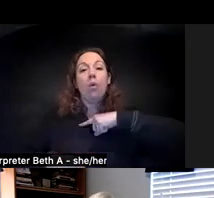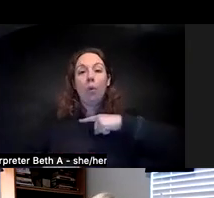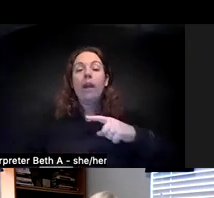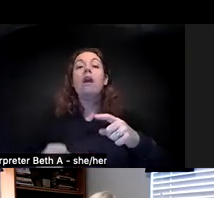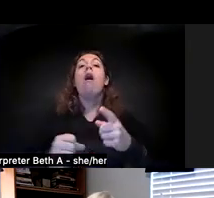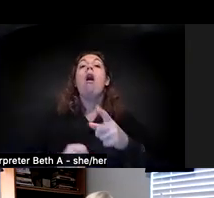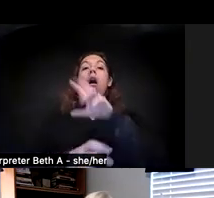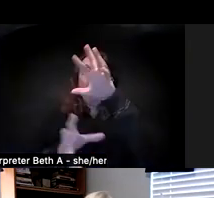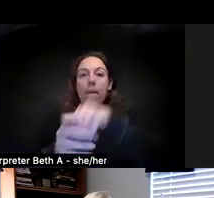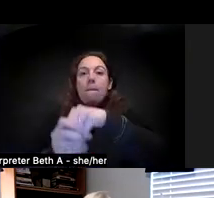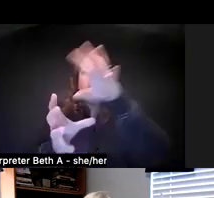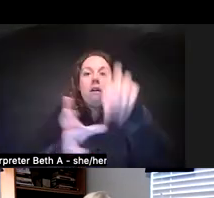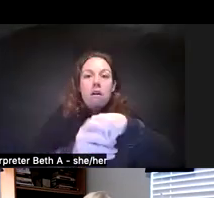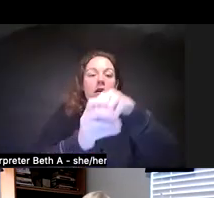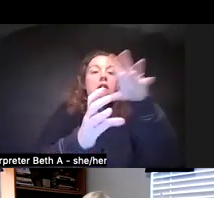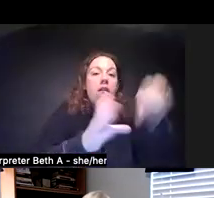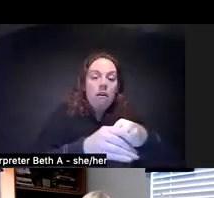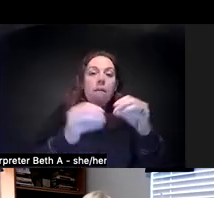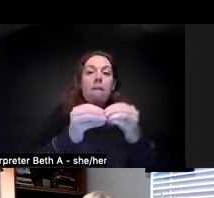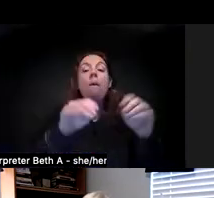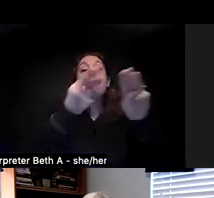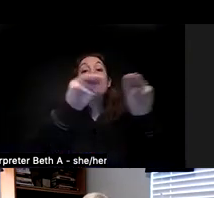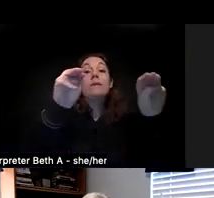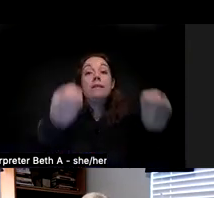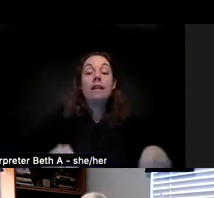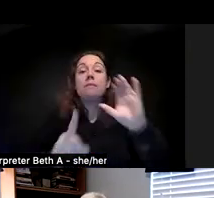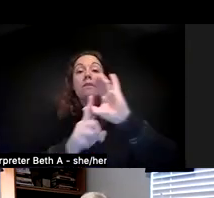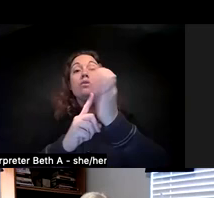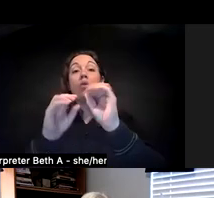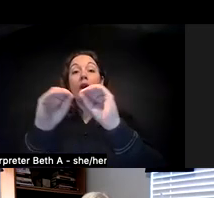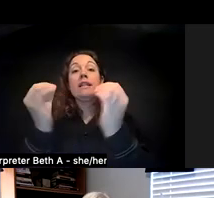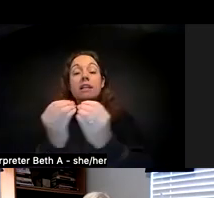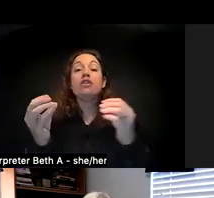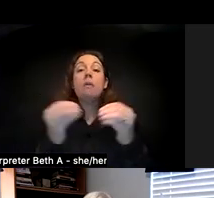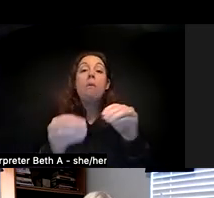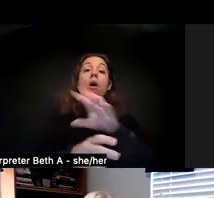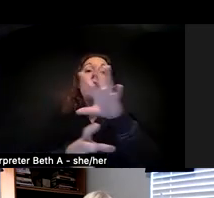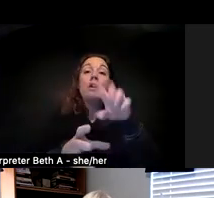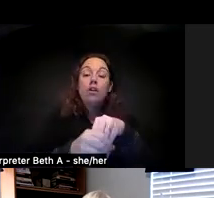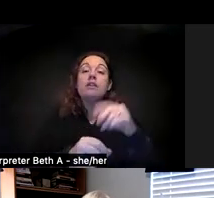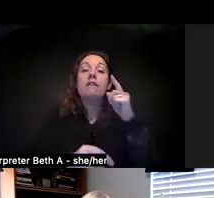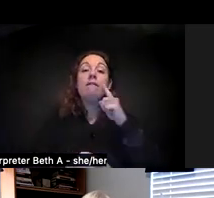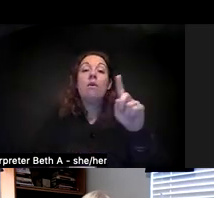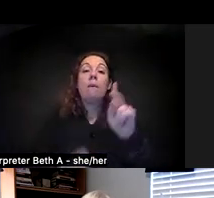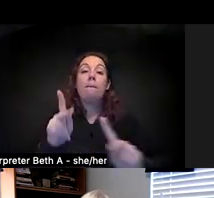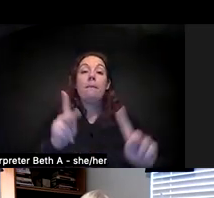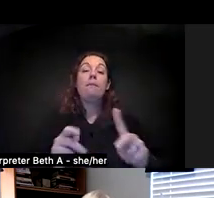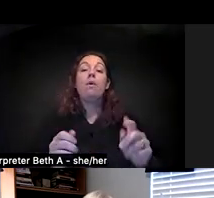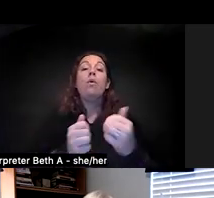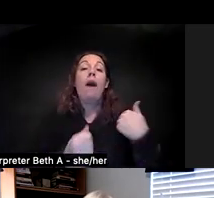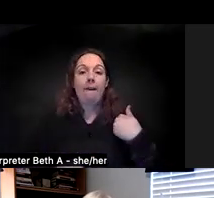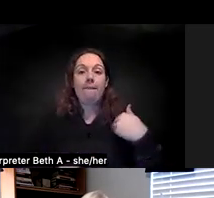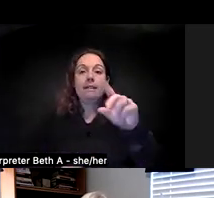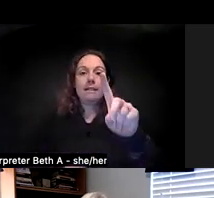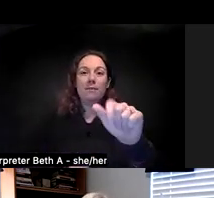inclusive, or museums and cultural organizations are becoming more inclusive to people with disabilities. What I'd